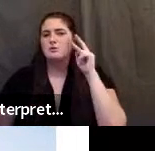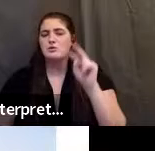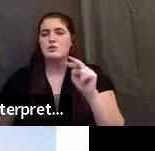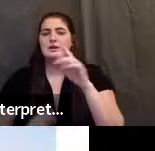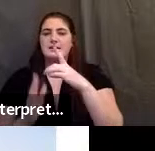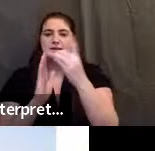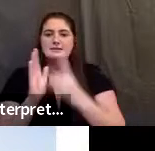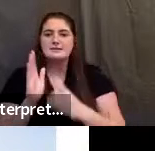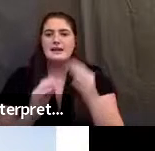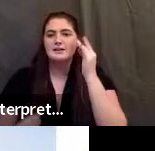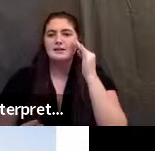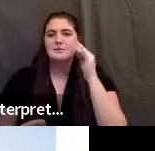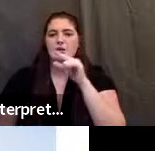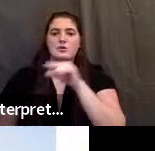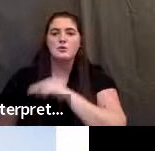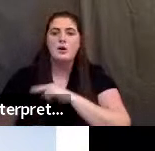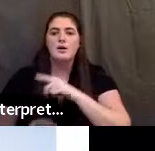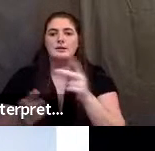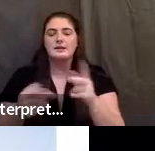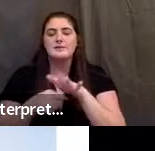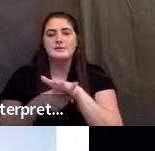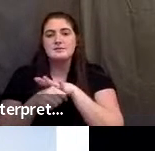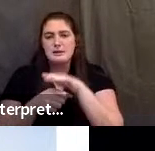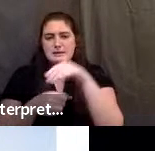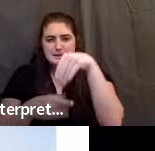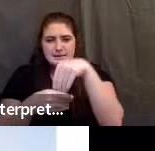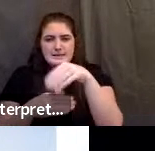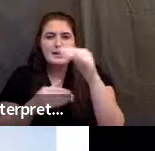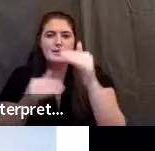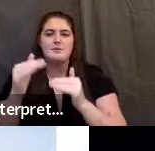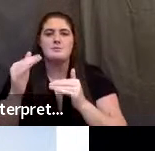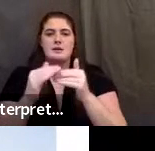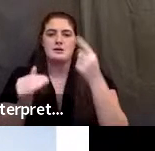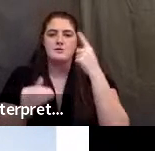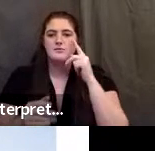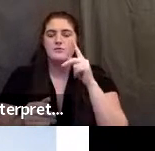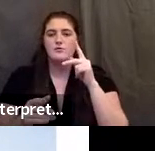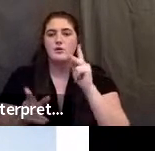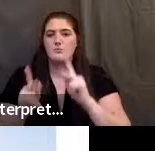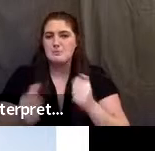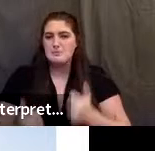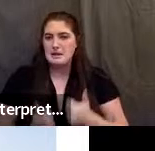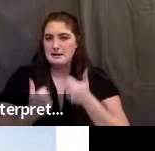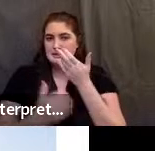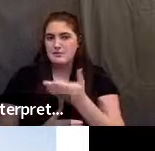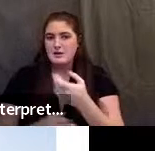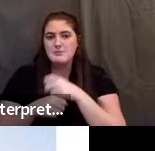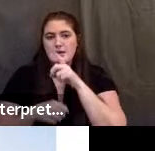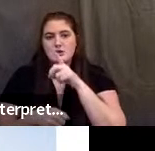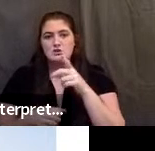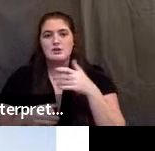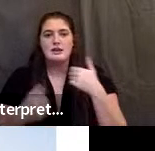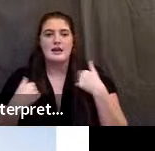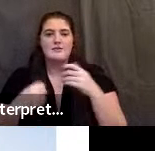thinking about the quality of the space within the building for tenants, and making sure we got enough light into the floor plan, because the